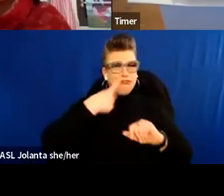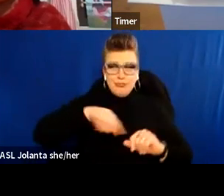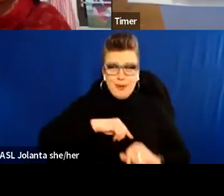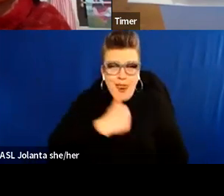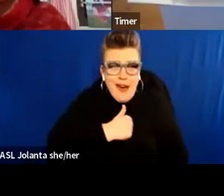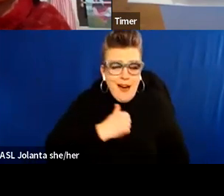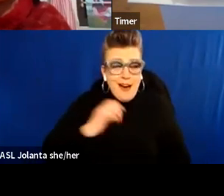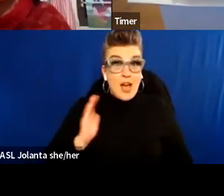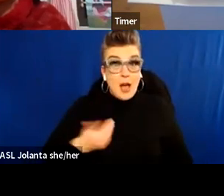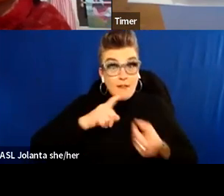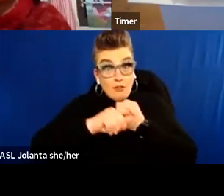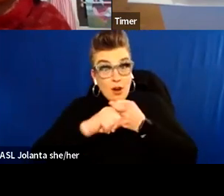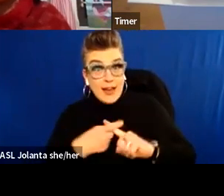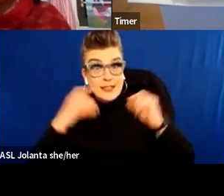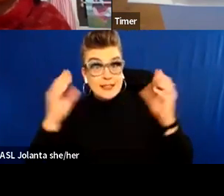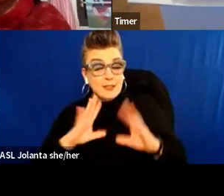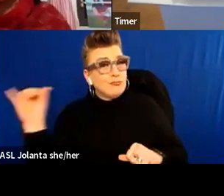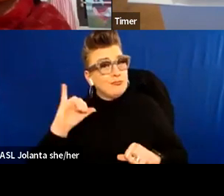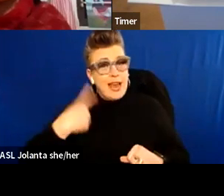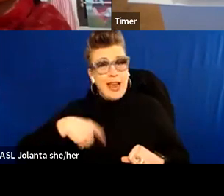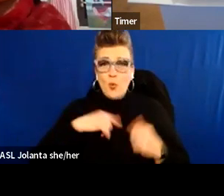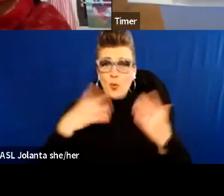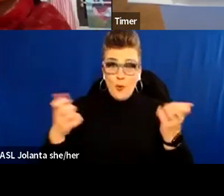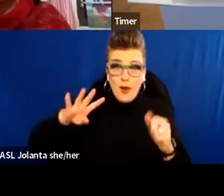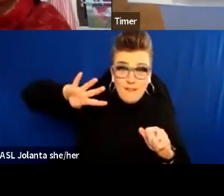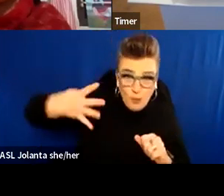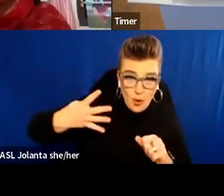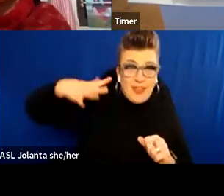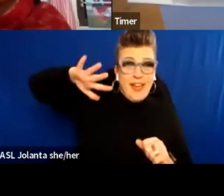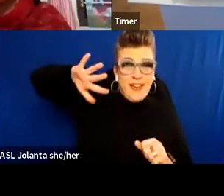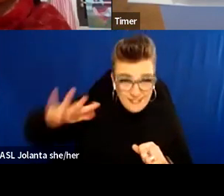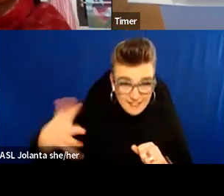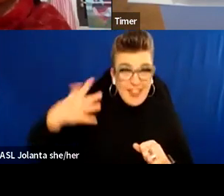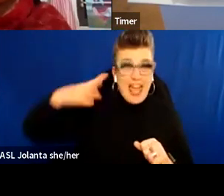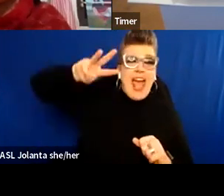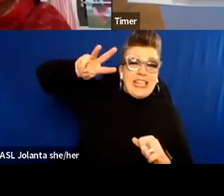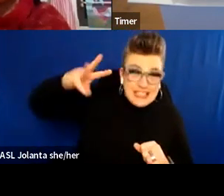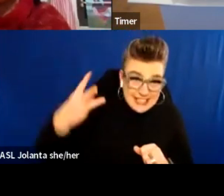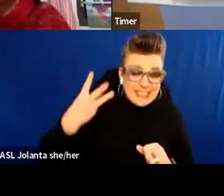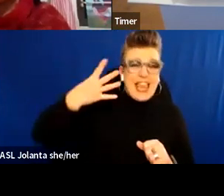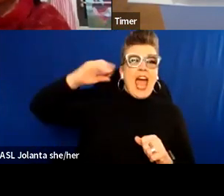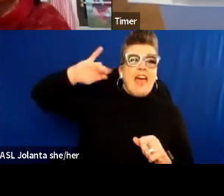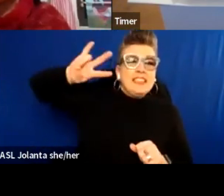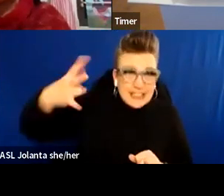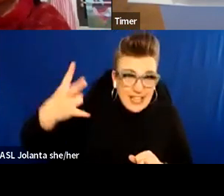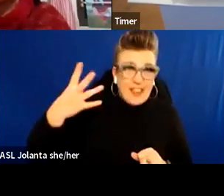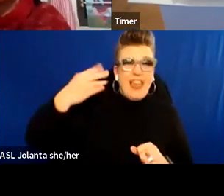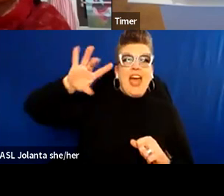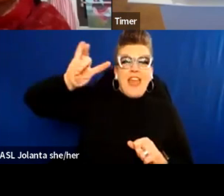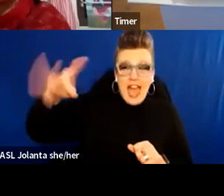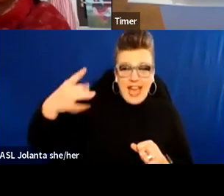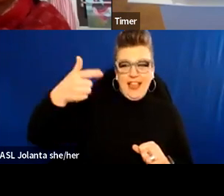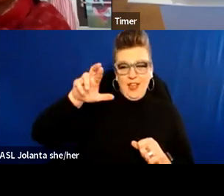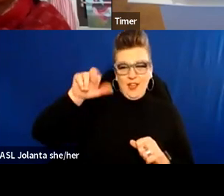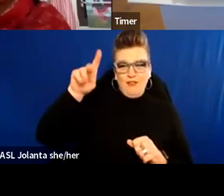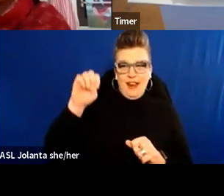teachers we also want fourth and fifth and sixth and seventh and eighth grade and